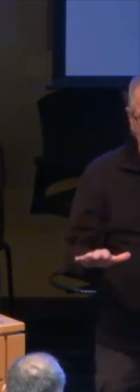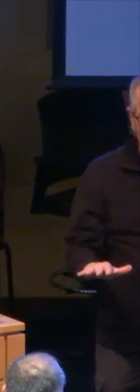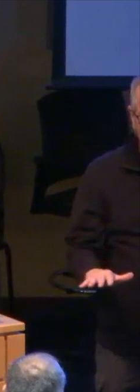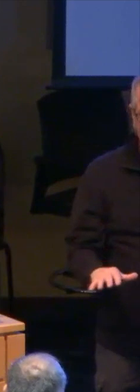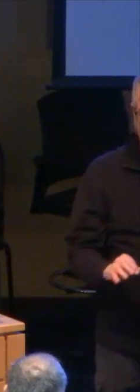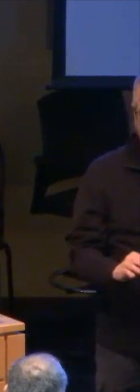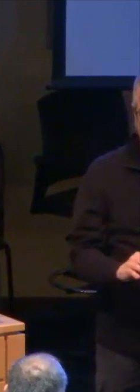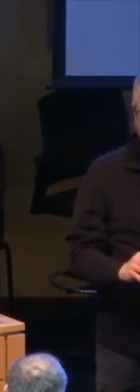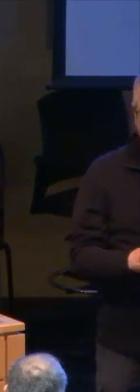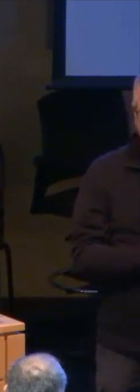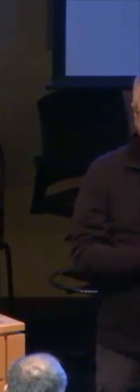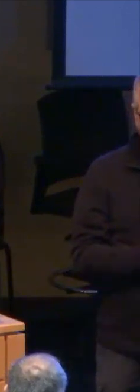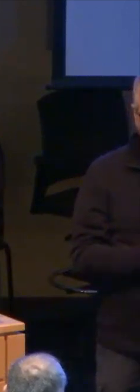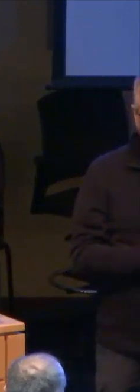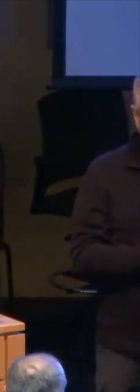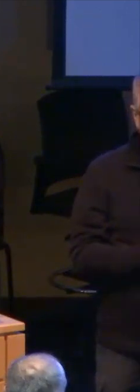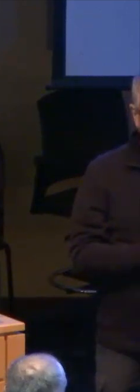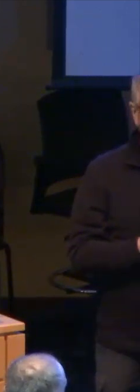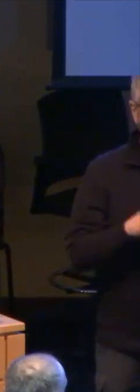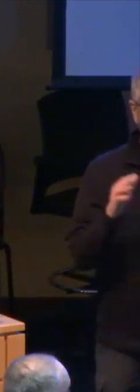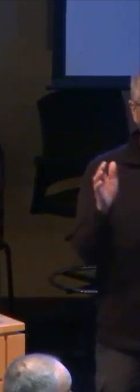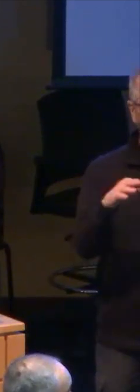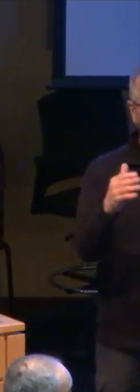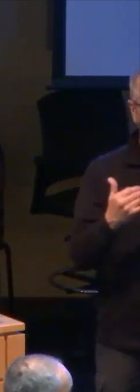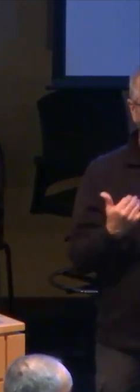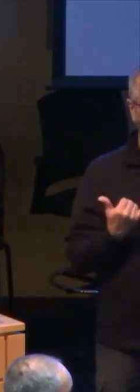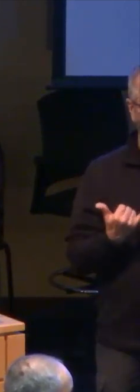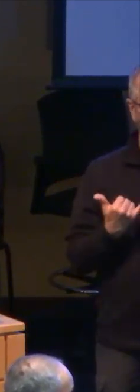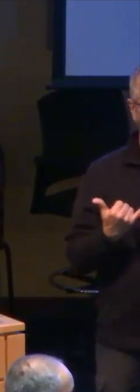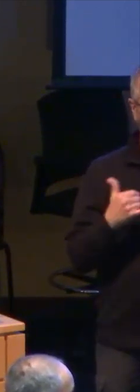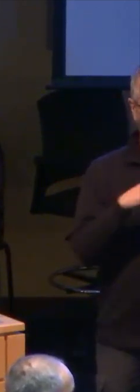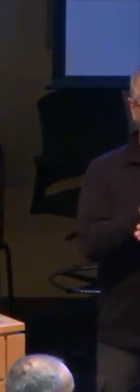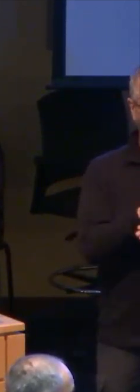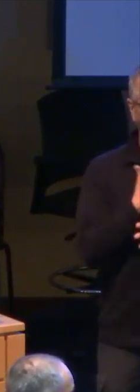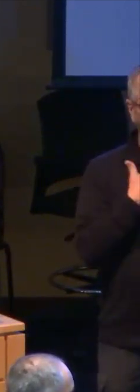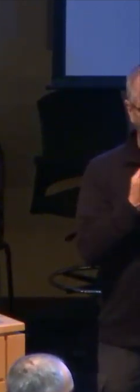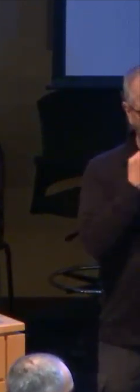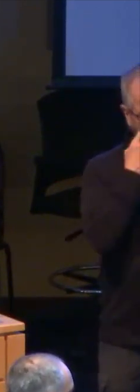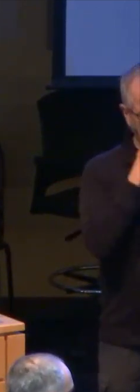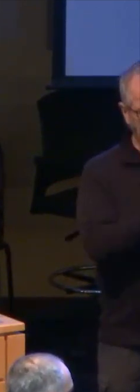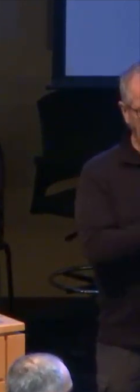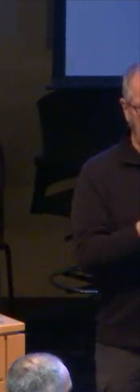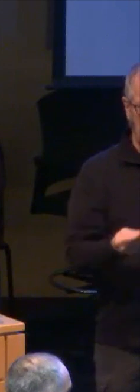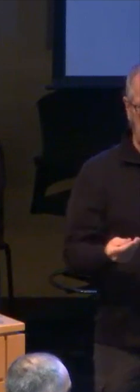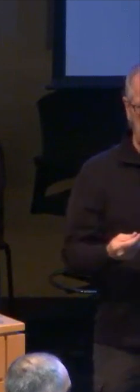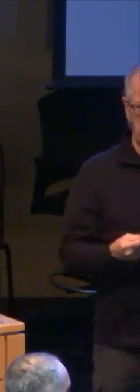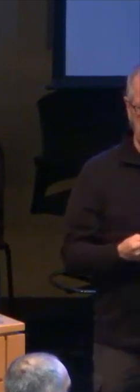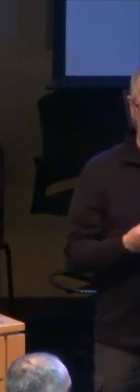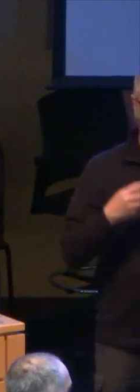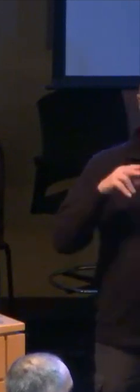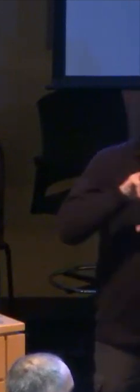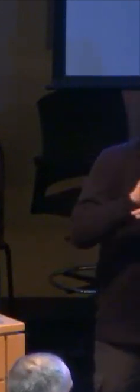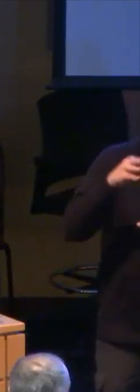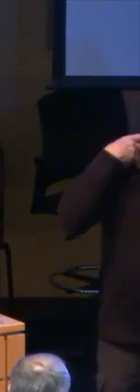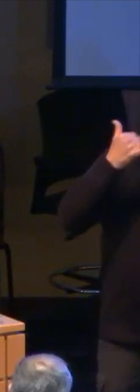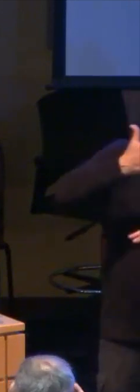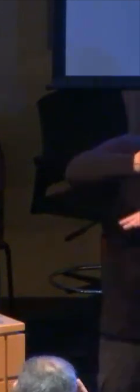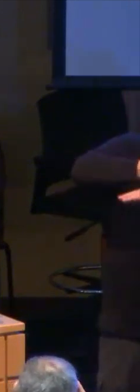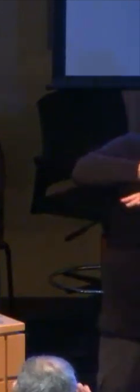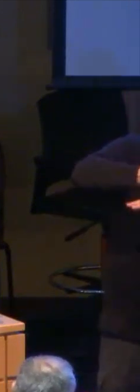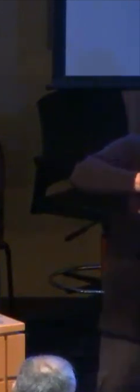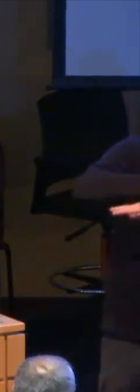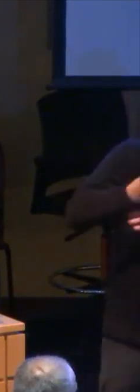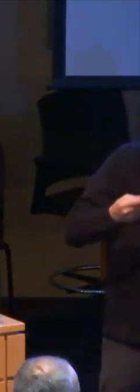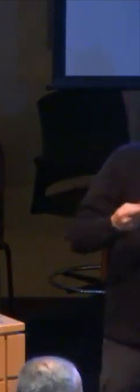I'd like to begin tonight with the following land acknowledgement. The University of Washington acknowledges the Coast Salish people of